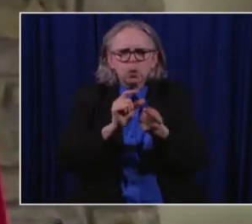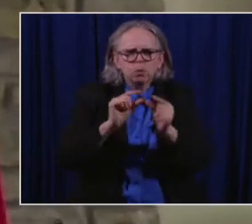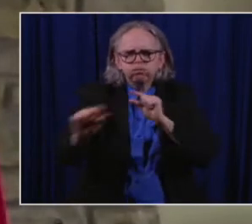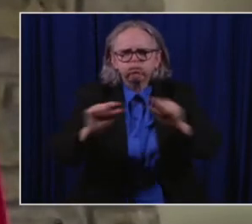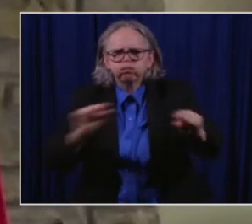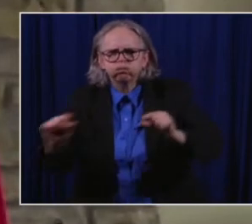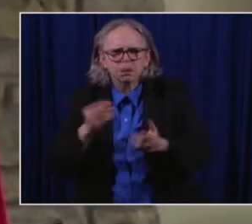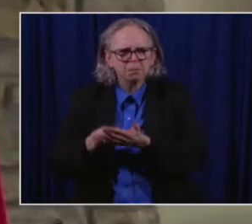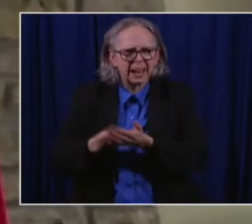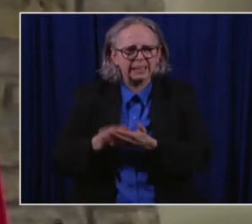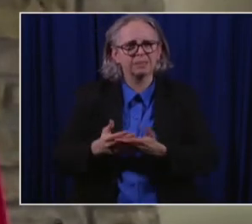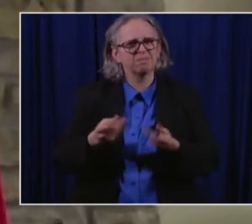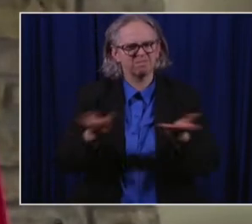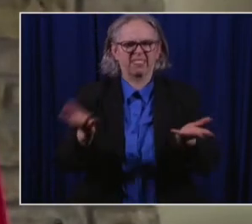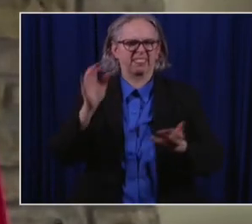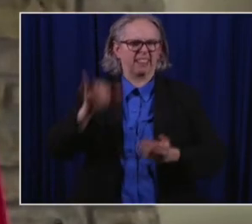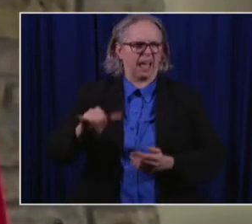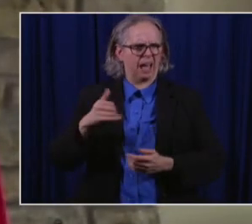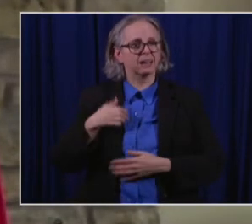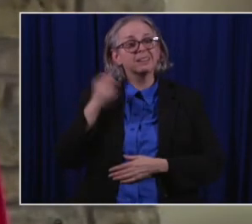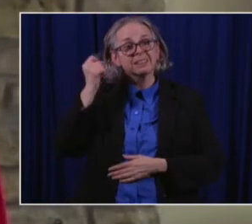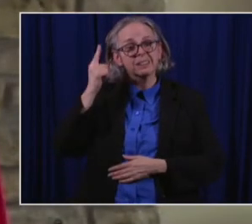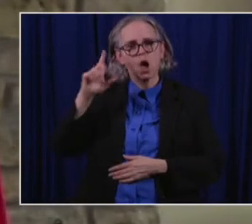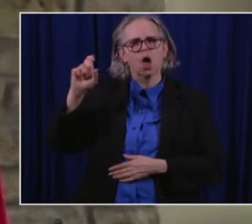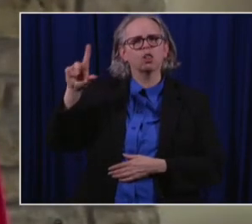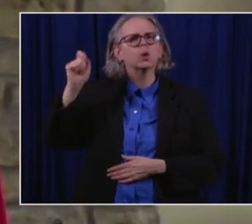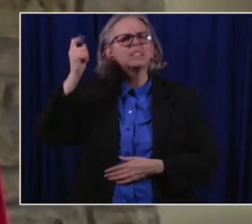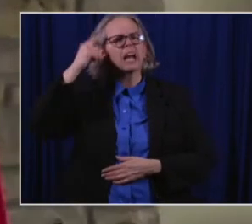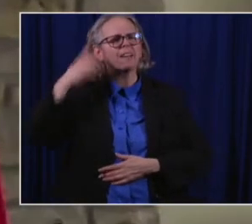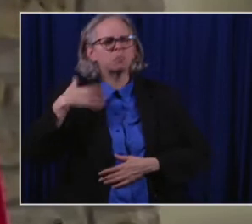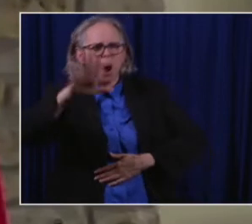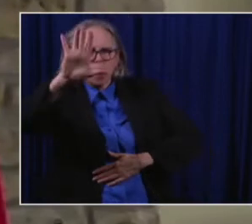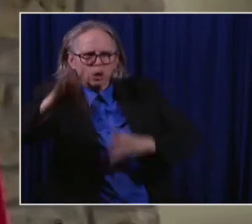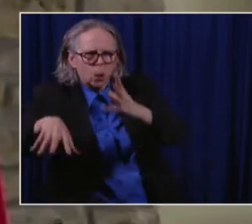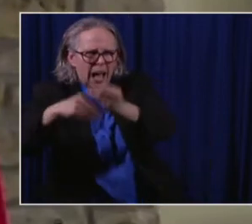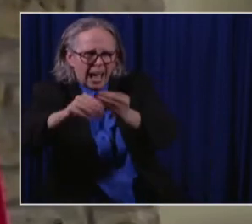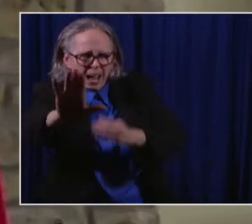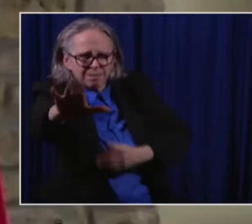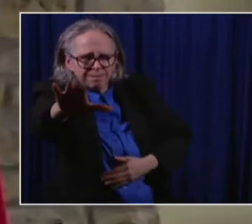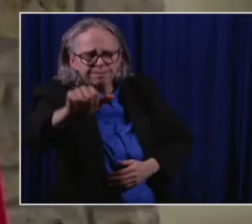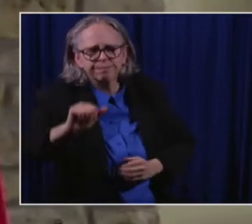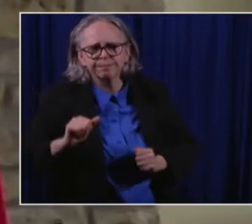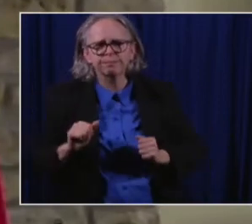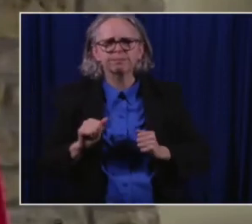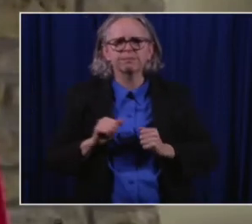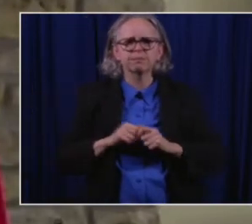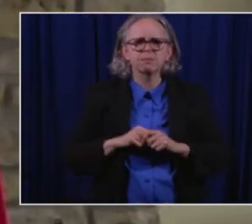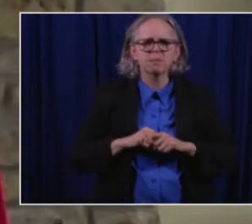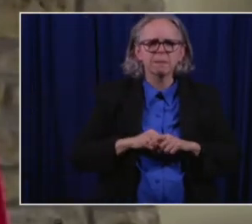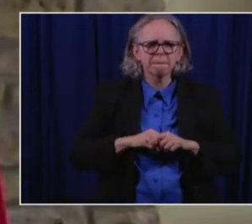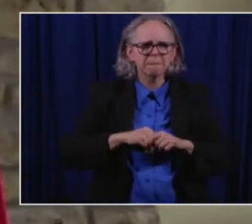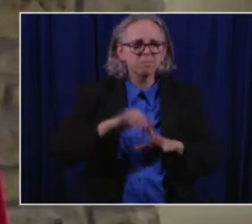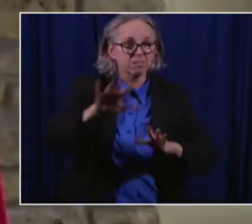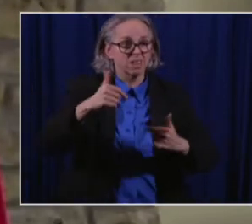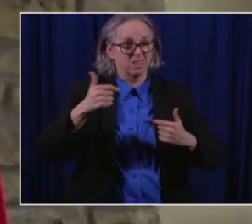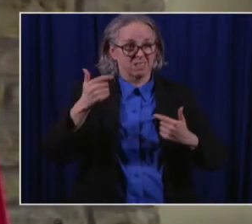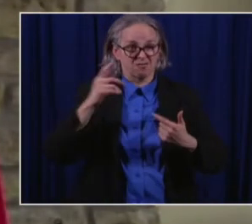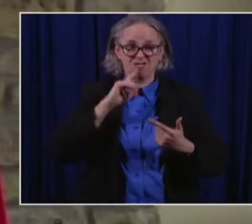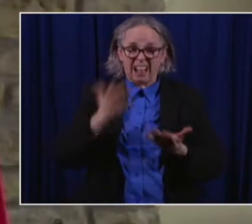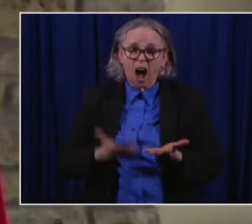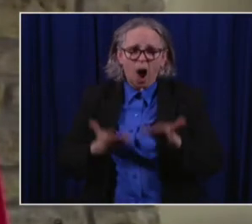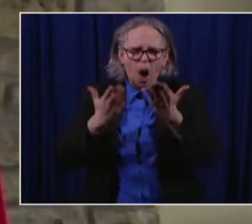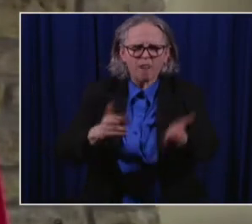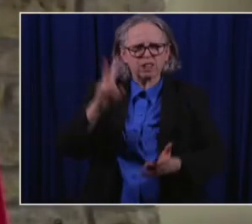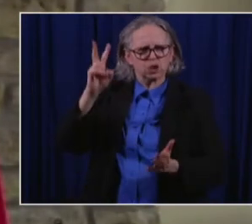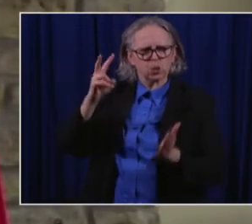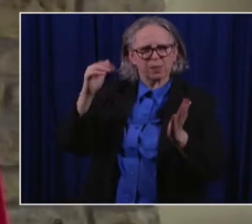there. Governor, let me just add that we offered $2,500 for restaurants and